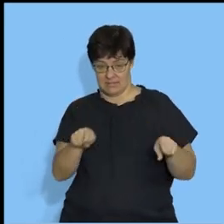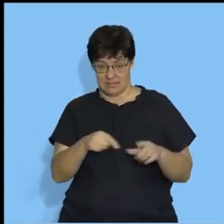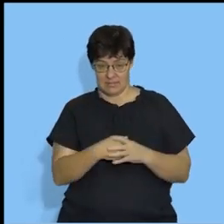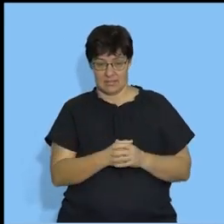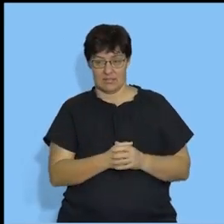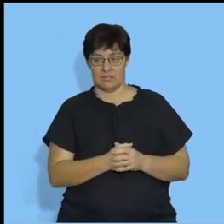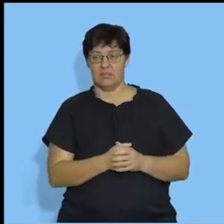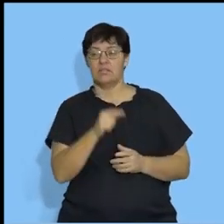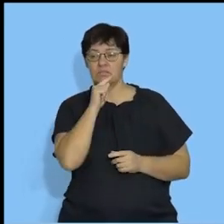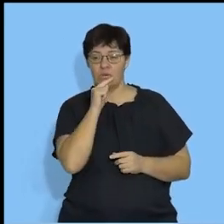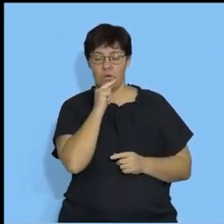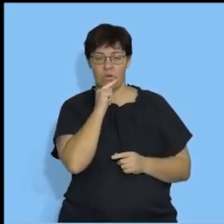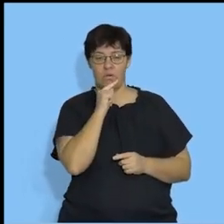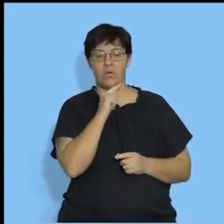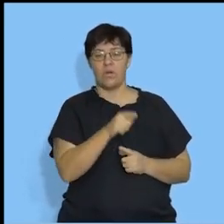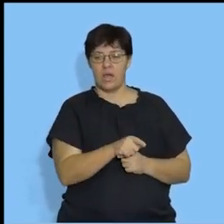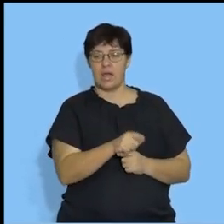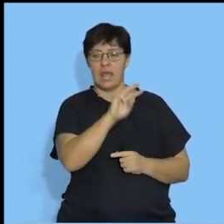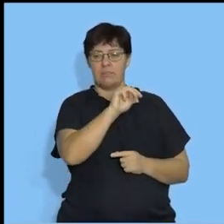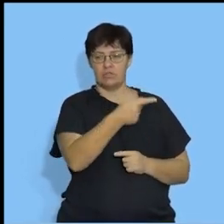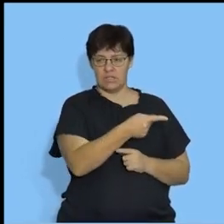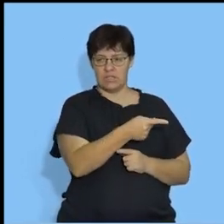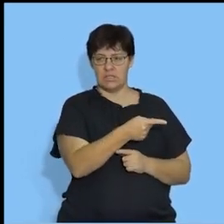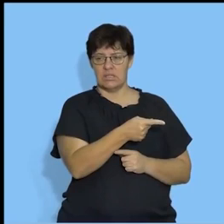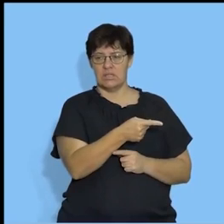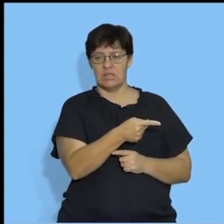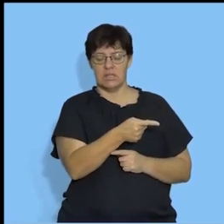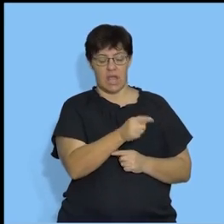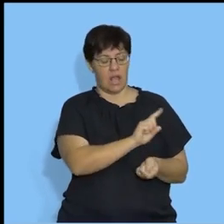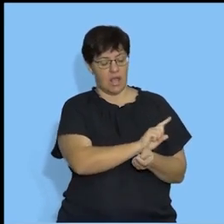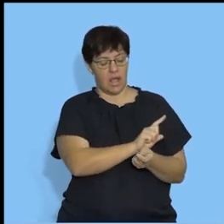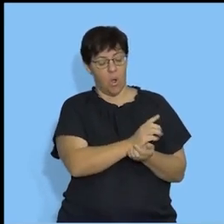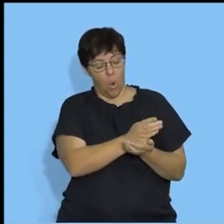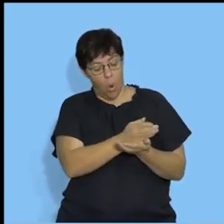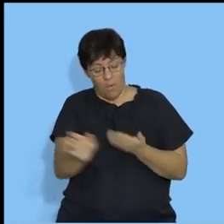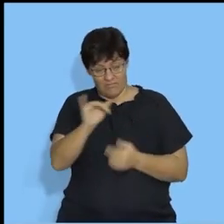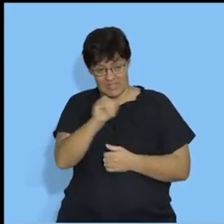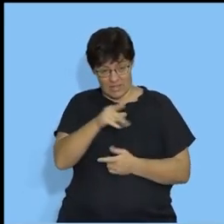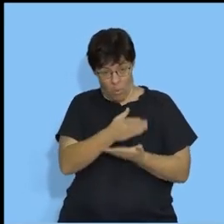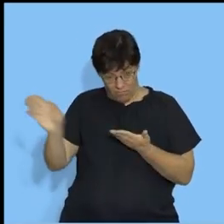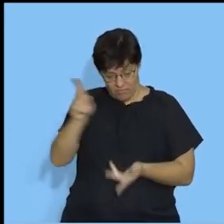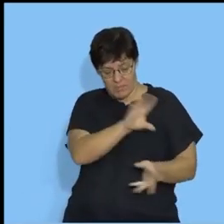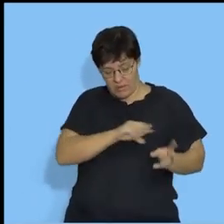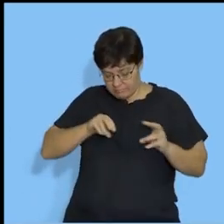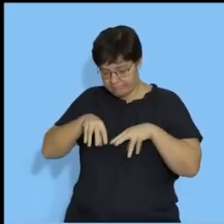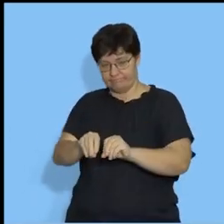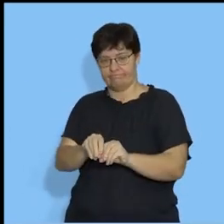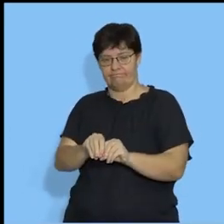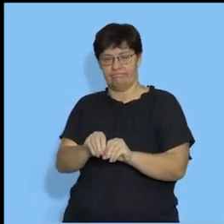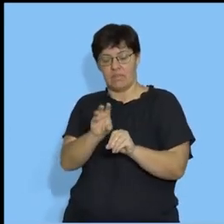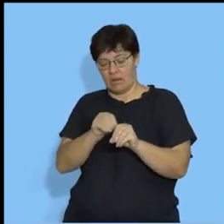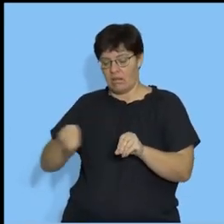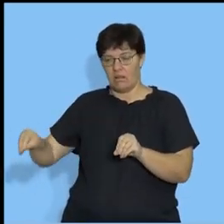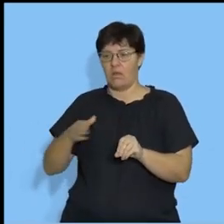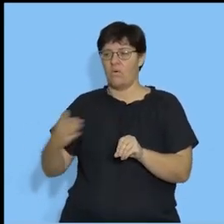has displaced zinc from the solution. The solution that we're talking about in this case is zinc chloride. Now, why